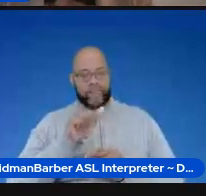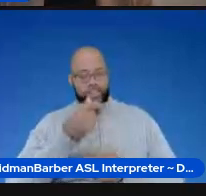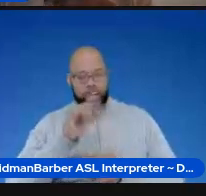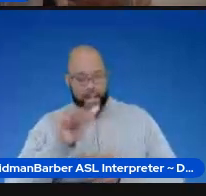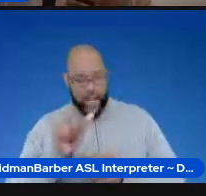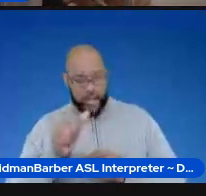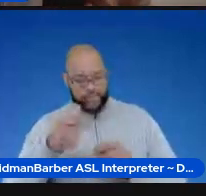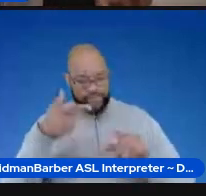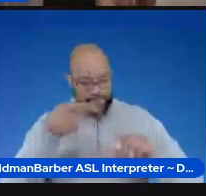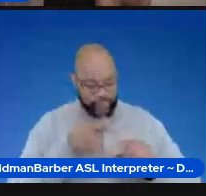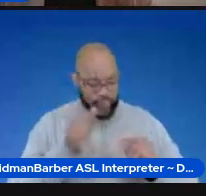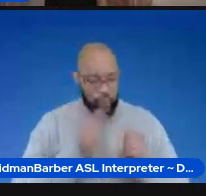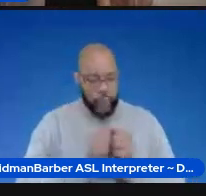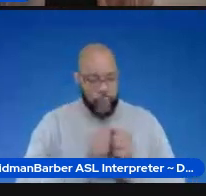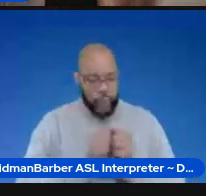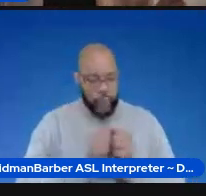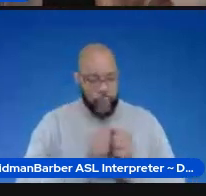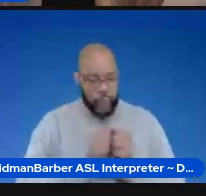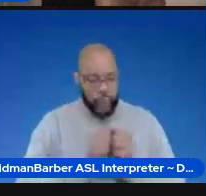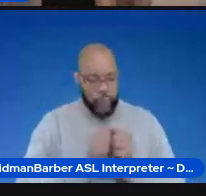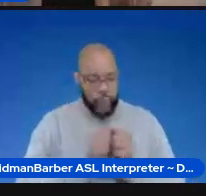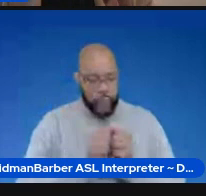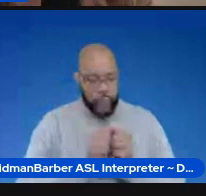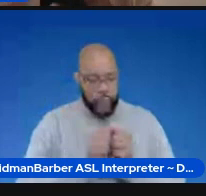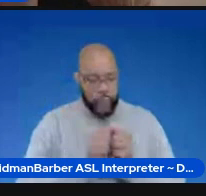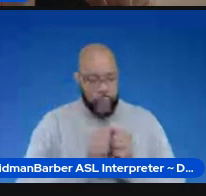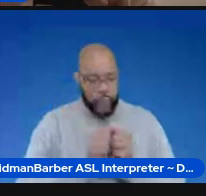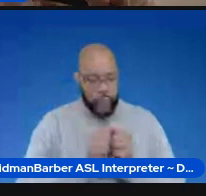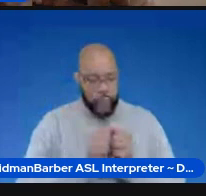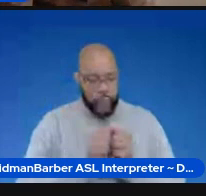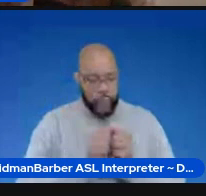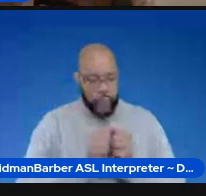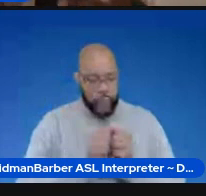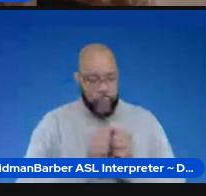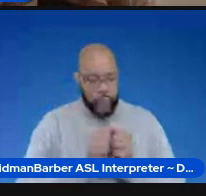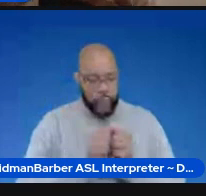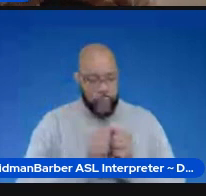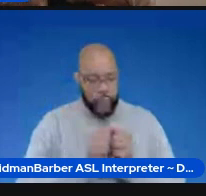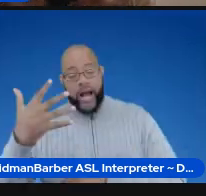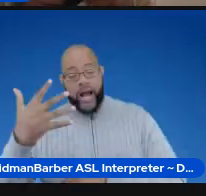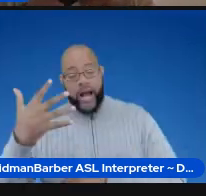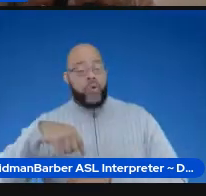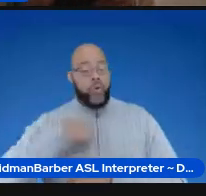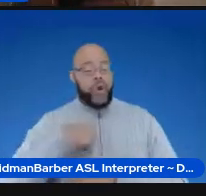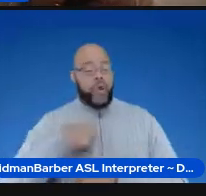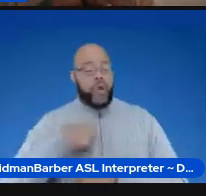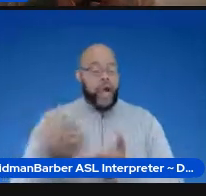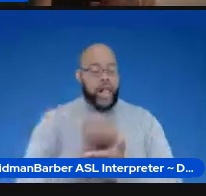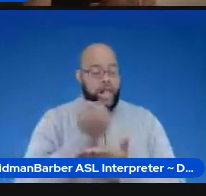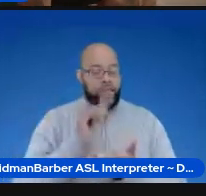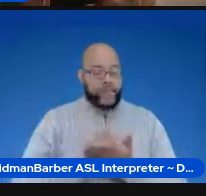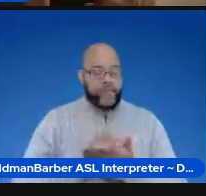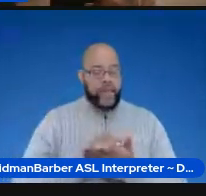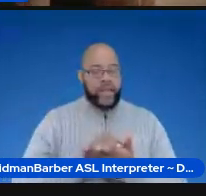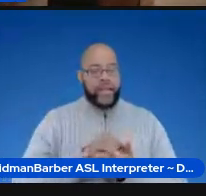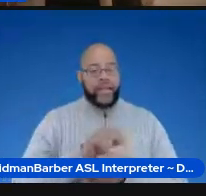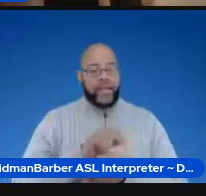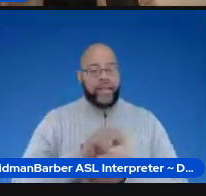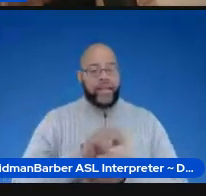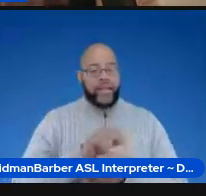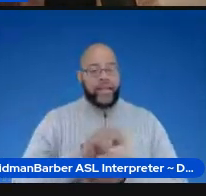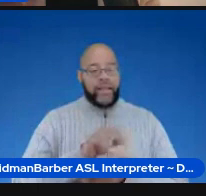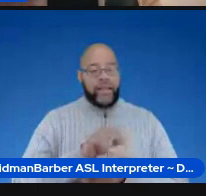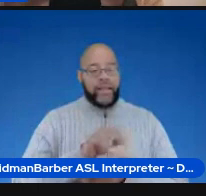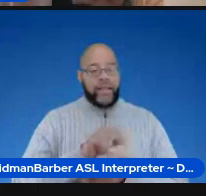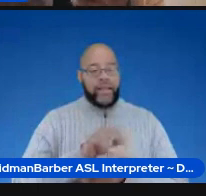bacteria. Then on days 2, 3, and 5, we would collect the vaginal lavage, and then we quantify